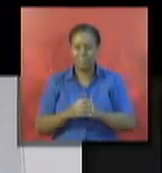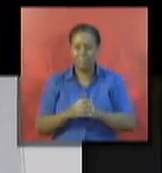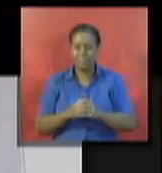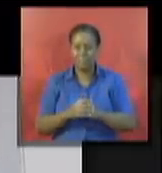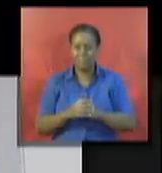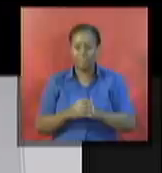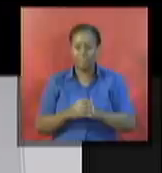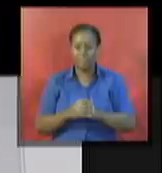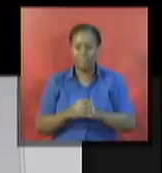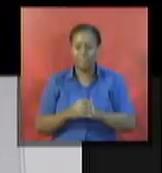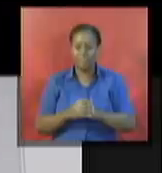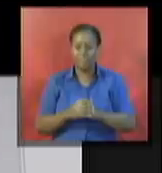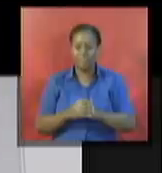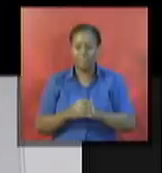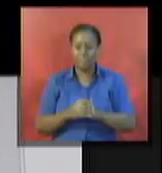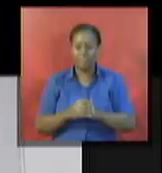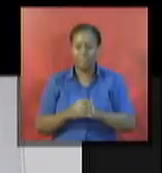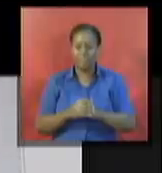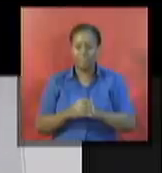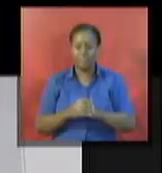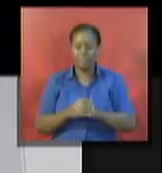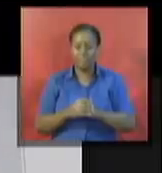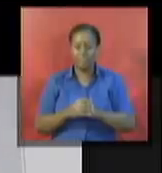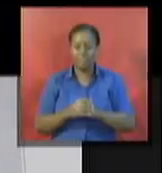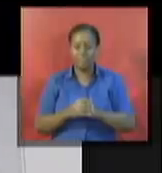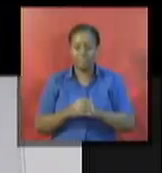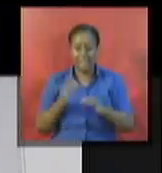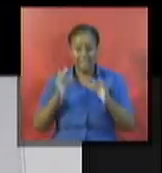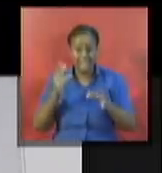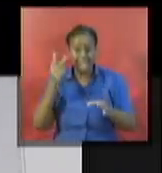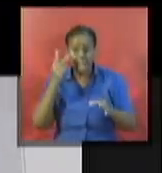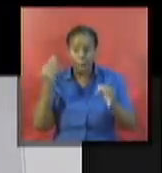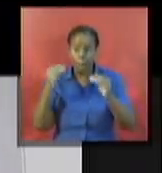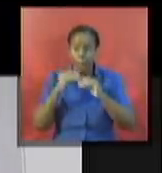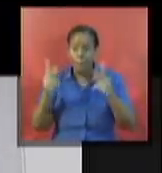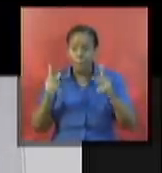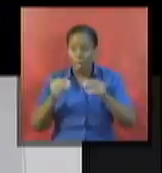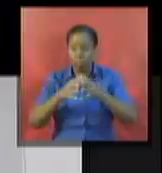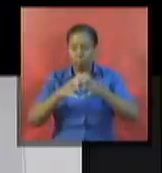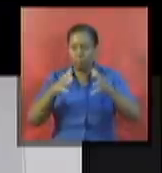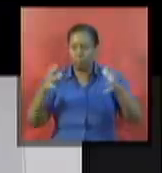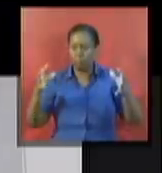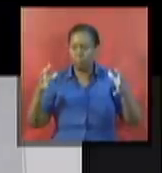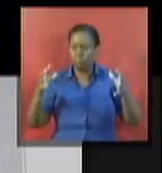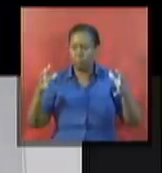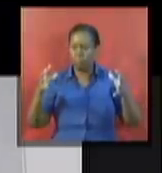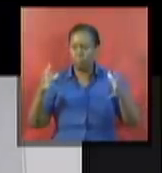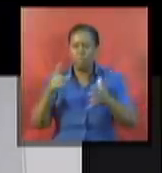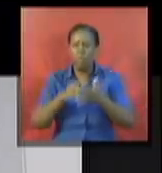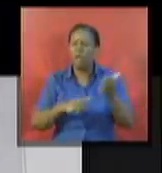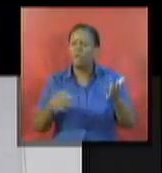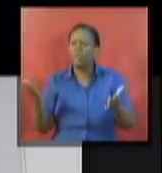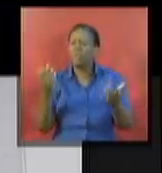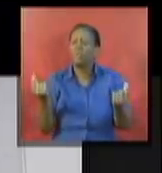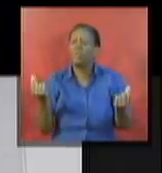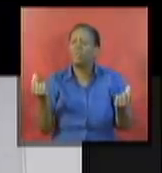now when we see more cases coming in? Because you said you're going to ramp up testing and those sort of things. So obviously we may pick up on more cases.